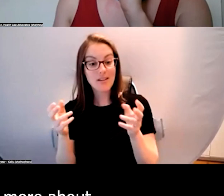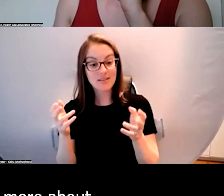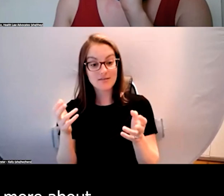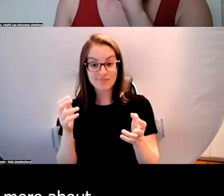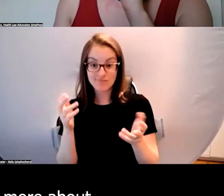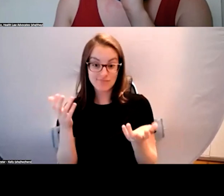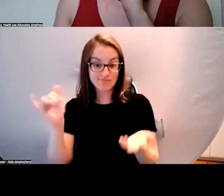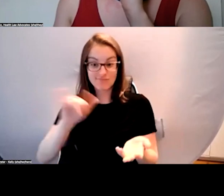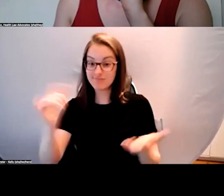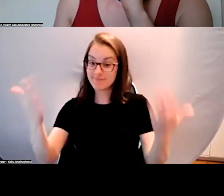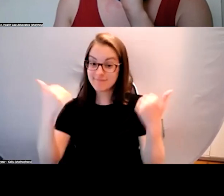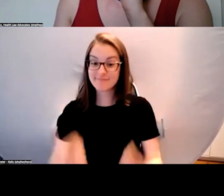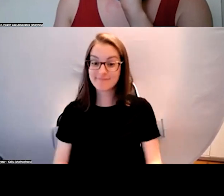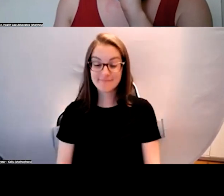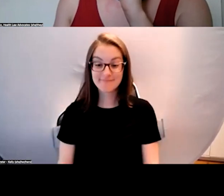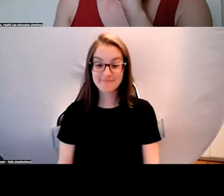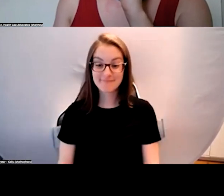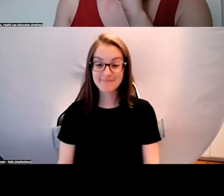about.